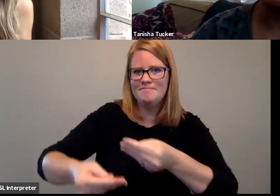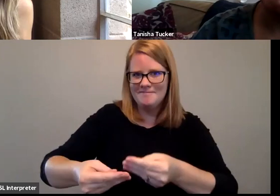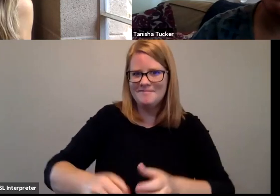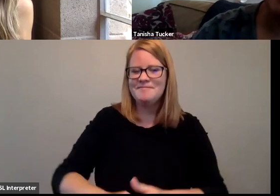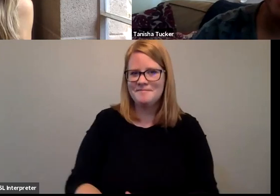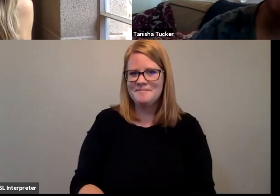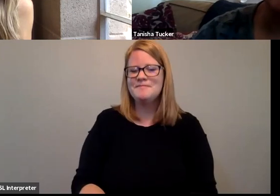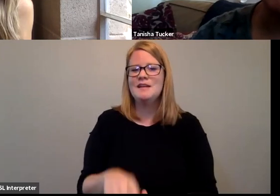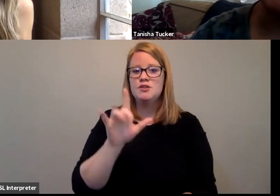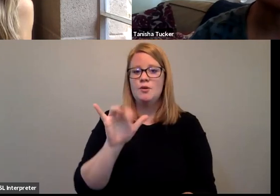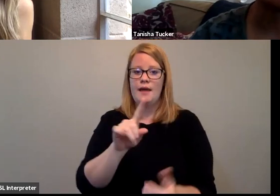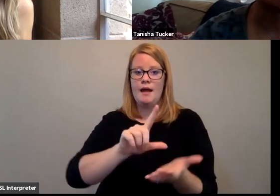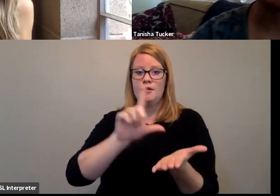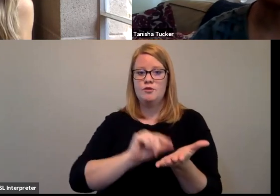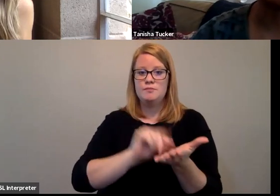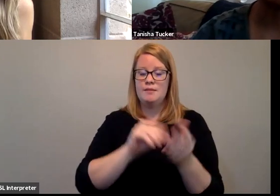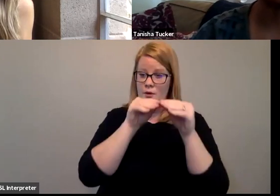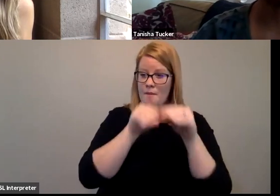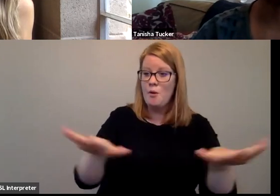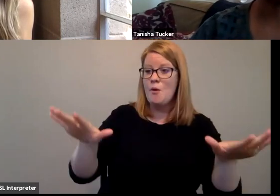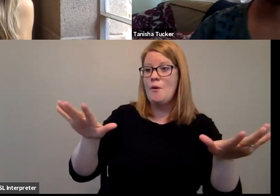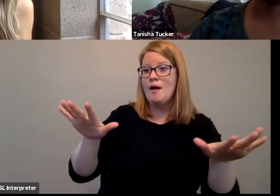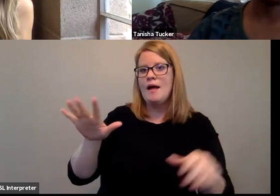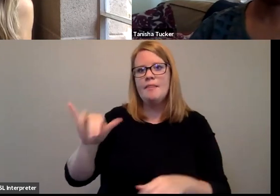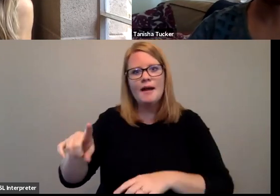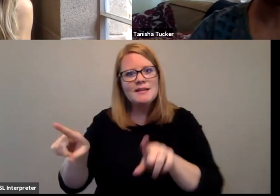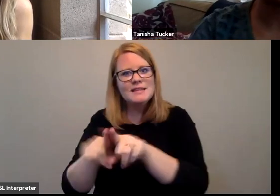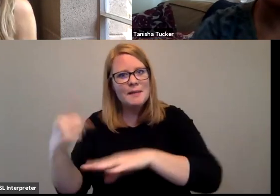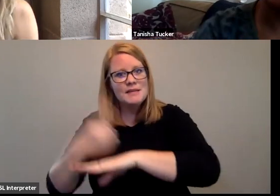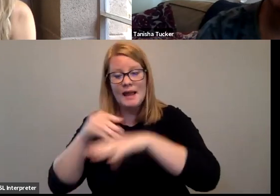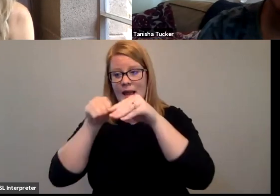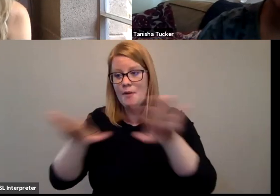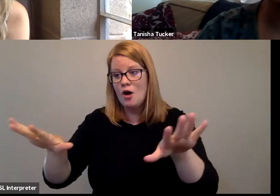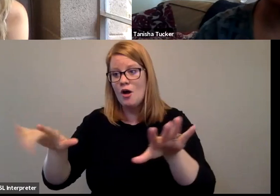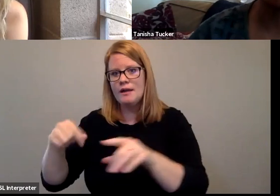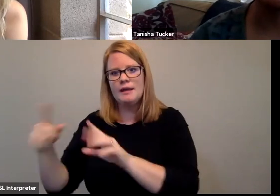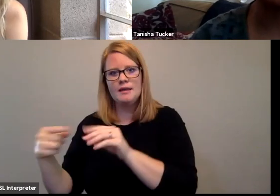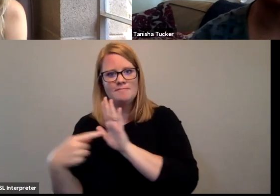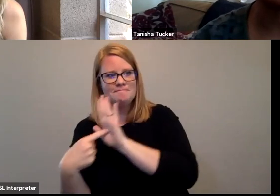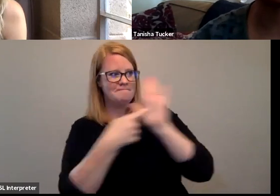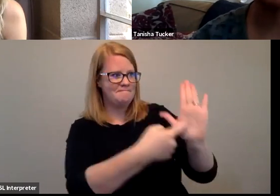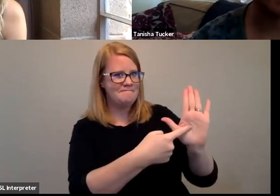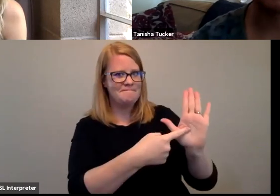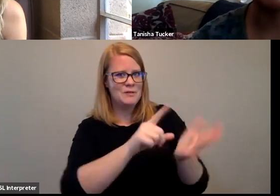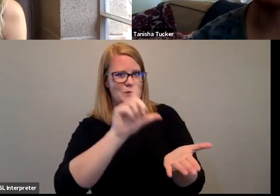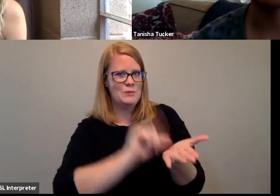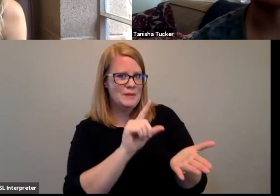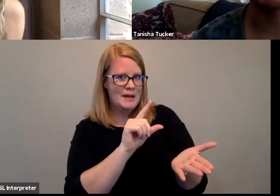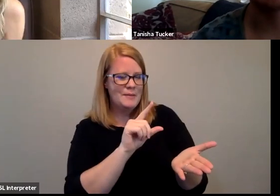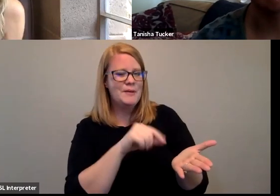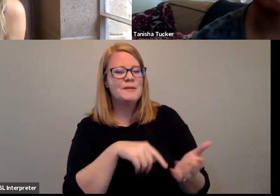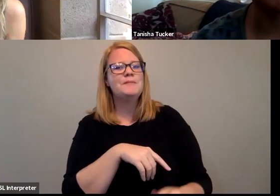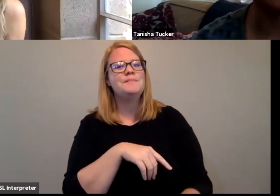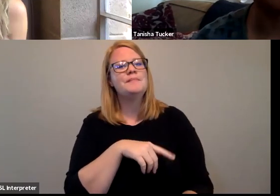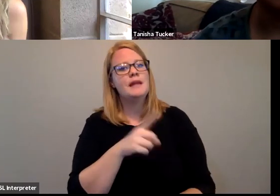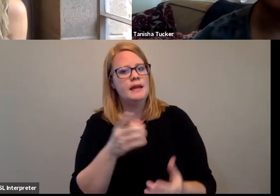and I swear by the afternoon he showed up out there, and he came out and he brought an ice chest, and he had ice in there, and he